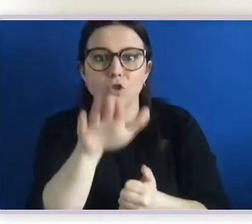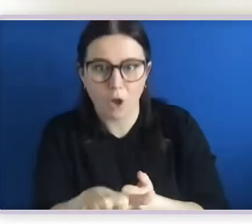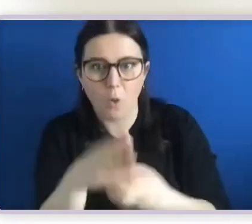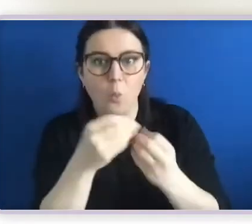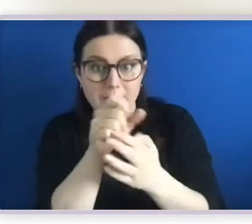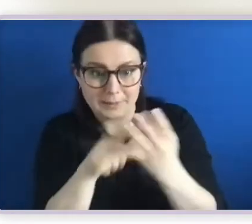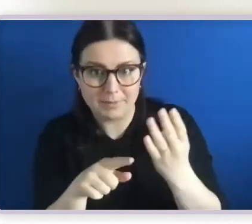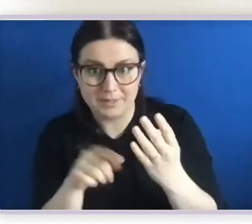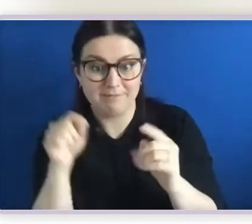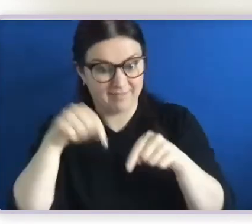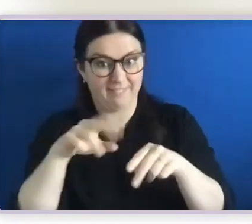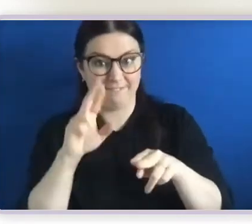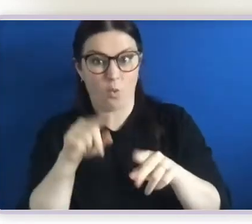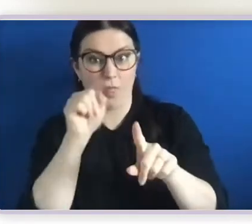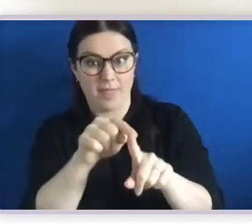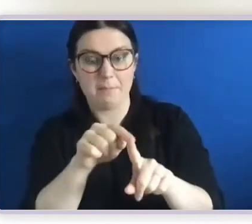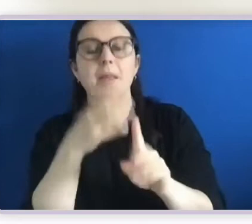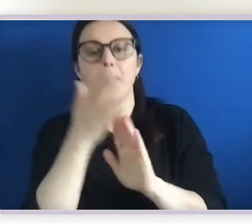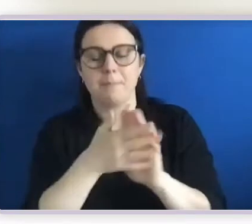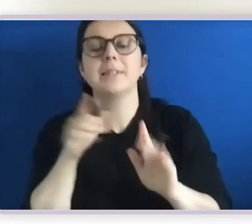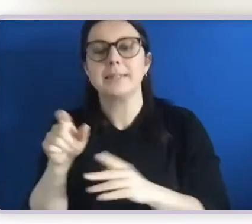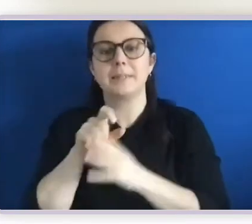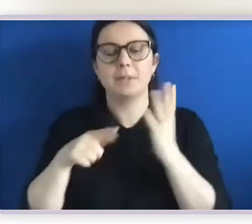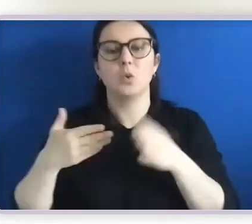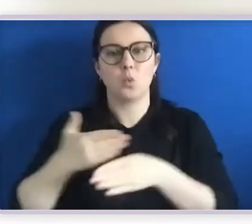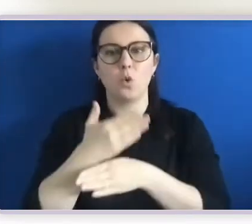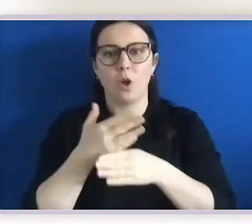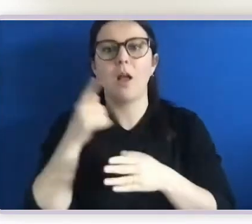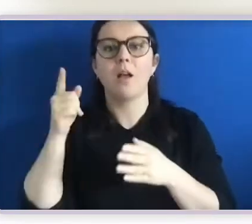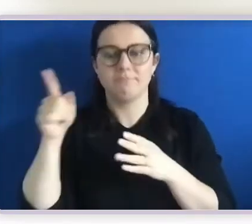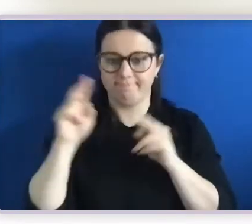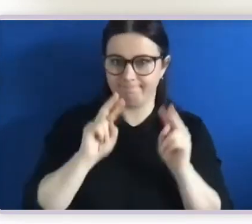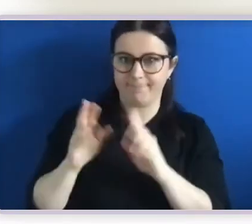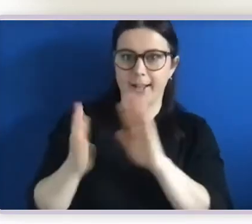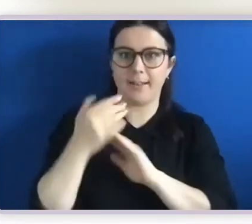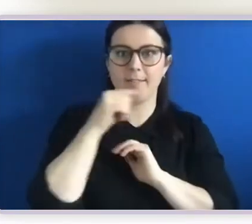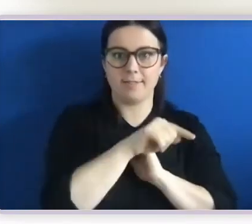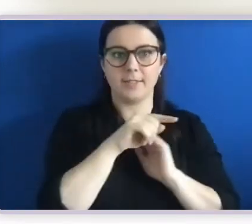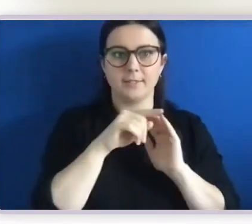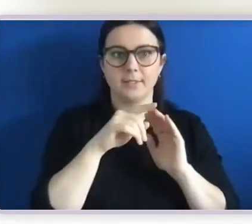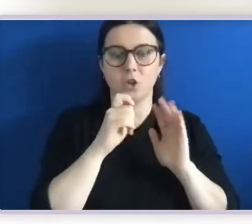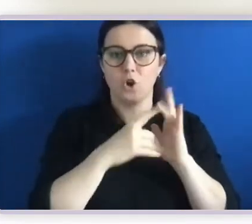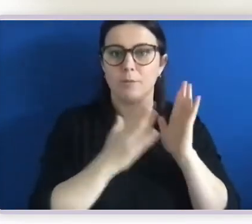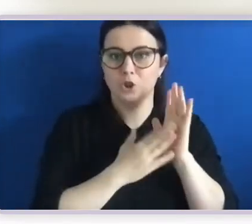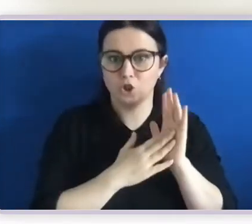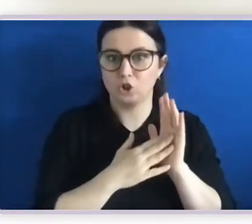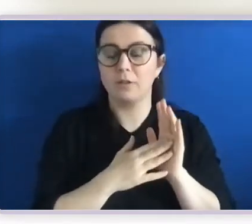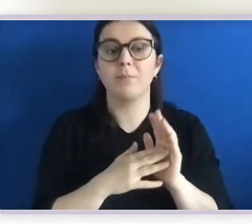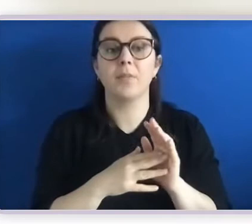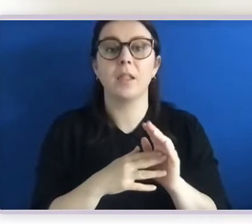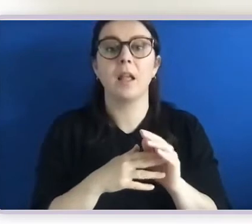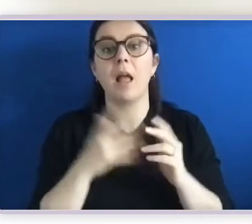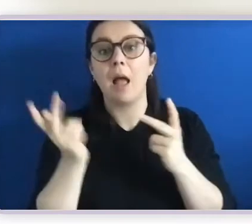a disability worker and are regulated by this commission. Similarly, a teacher who might be in a specialist